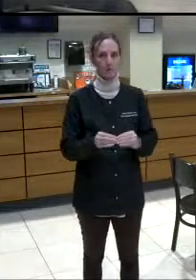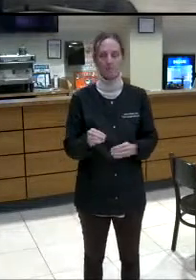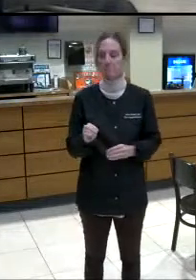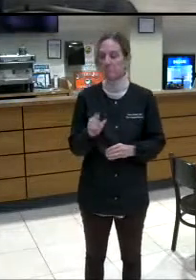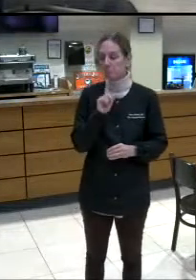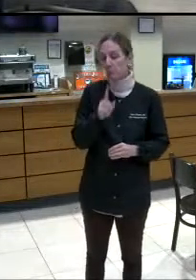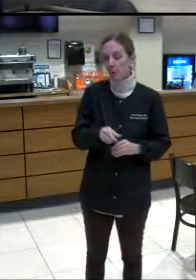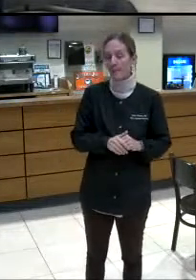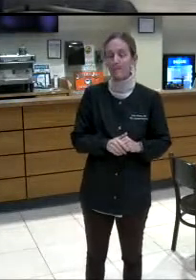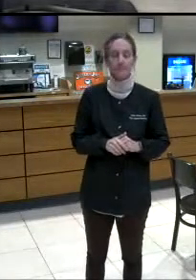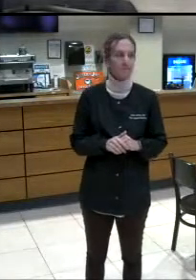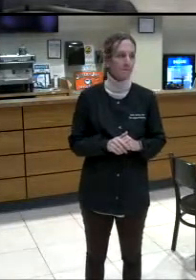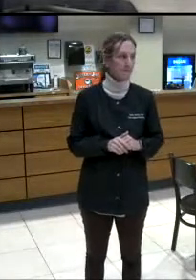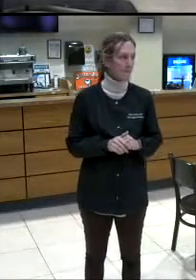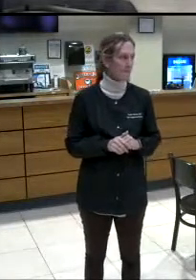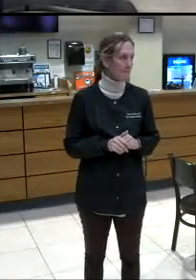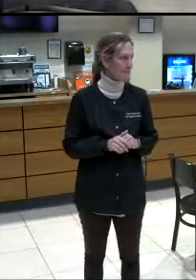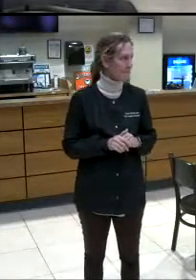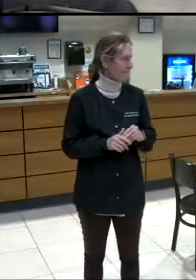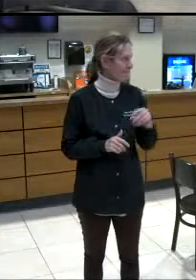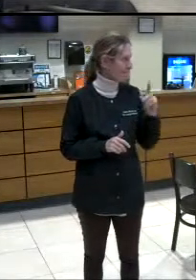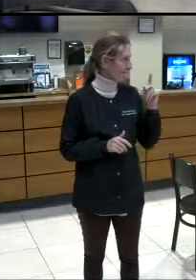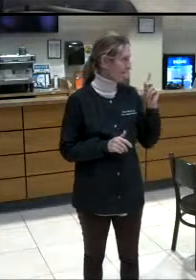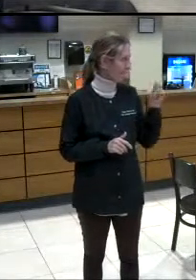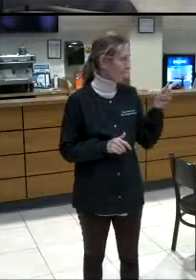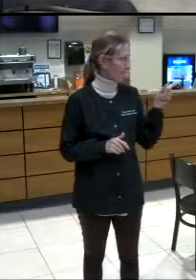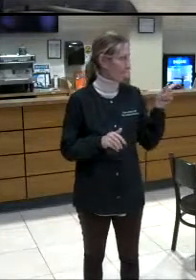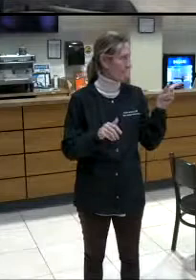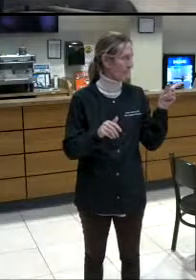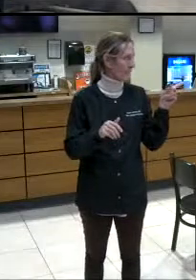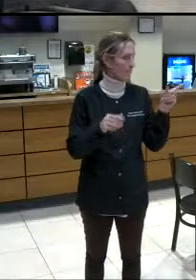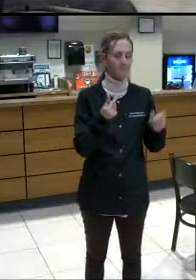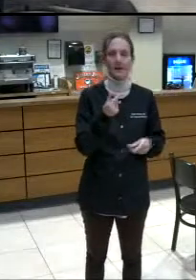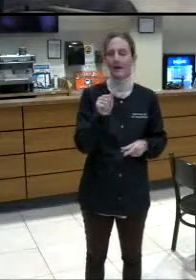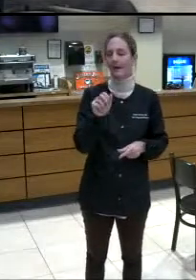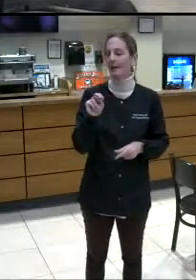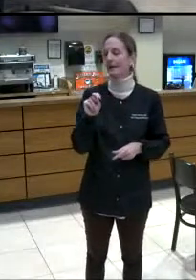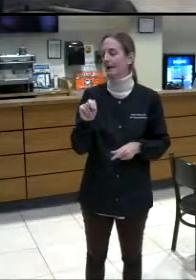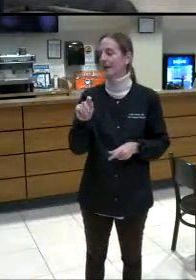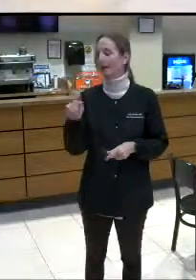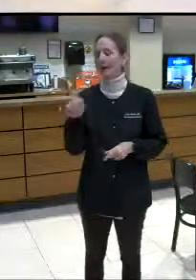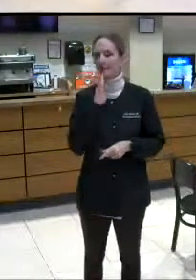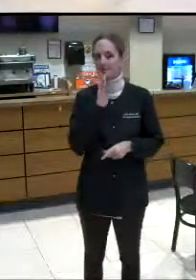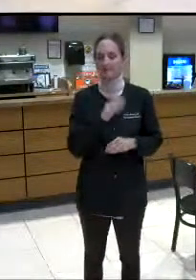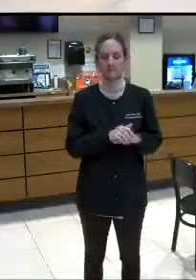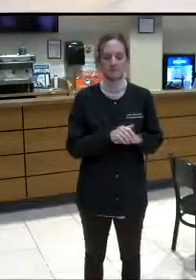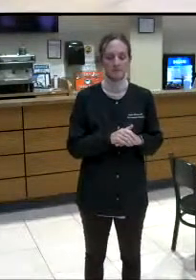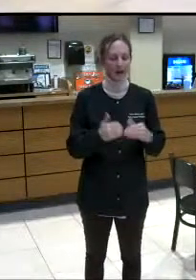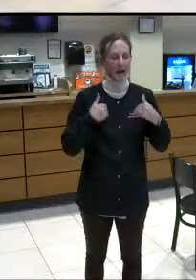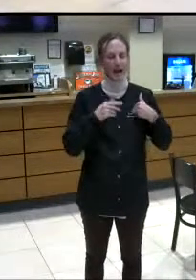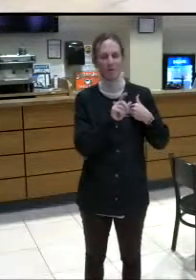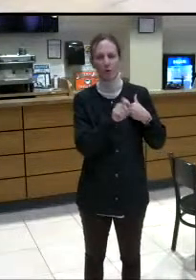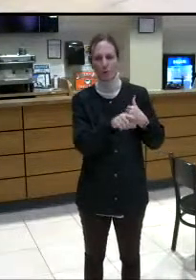ma'am. I had a question about like some of the initiatives.